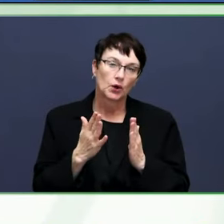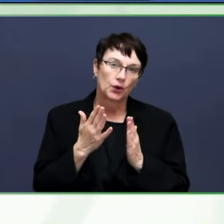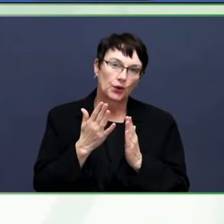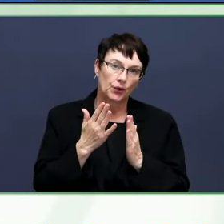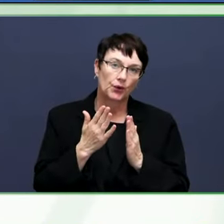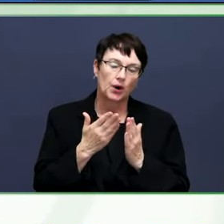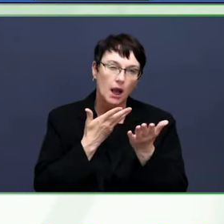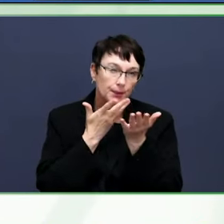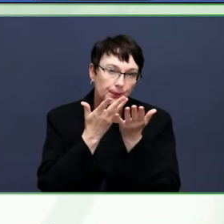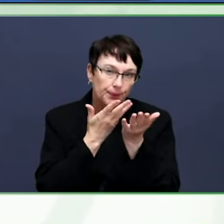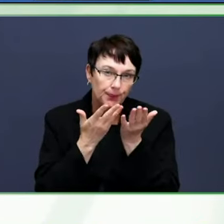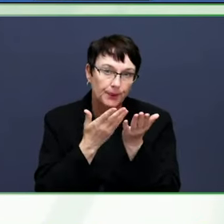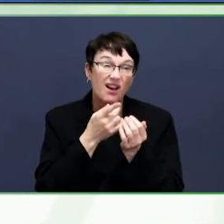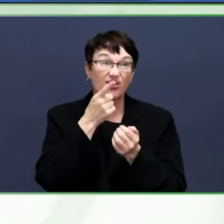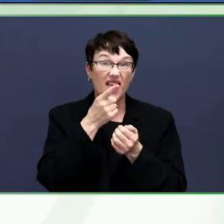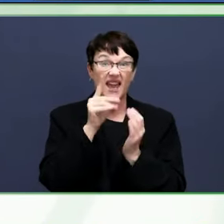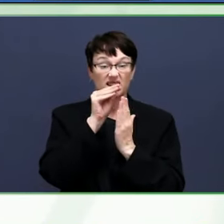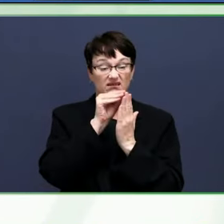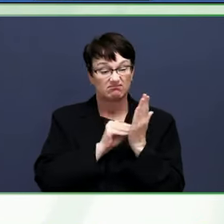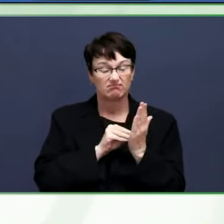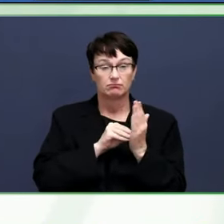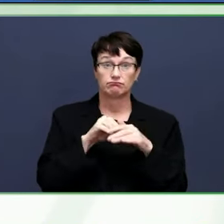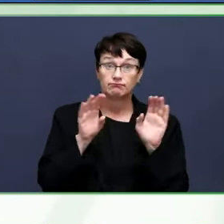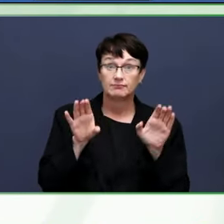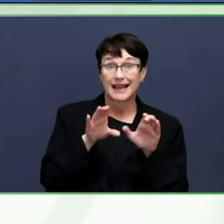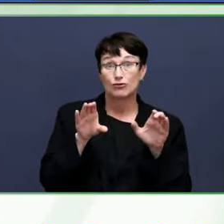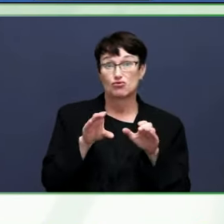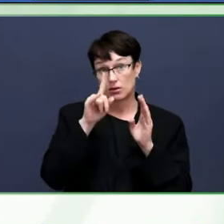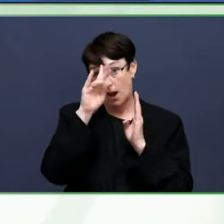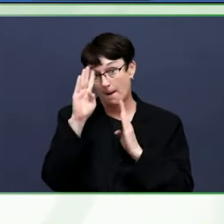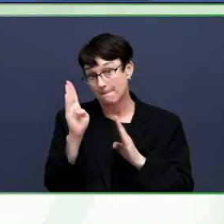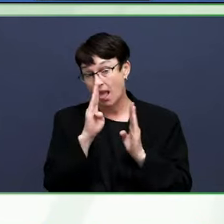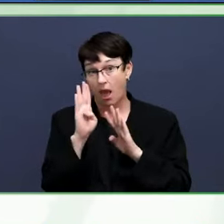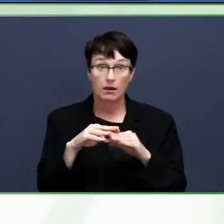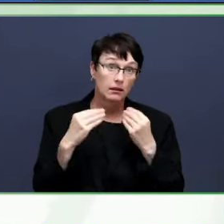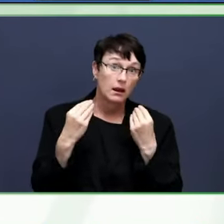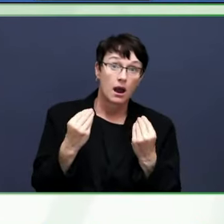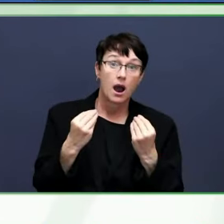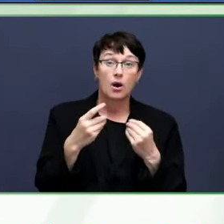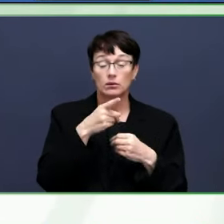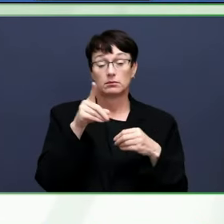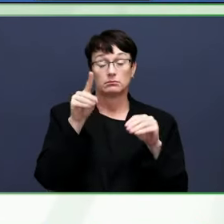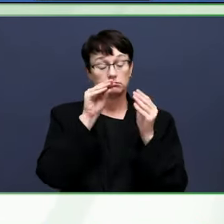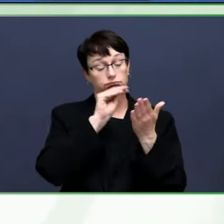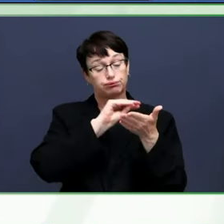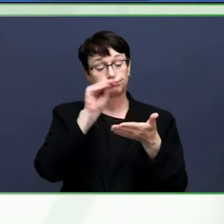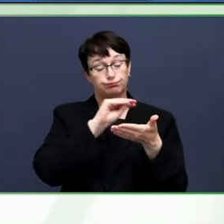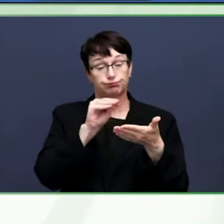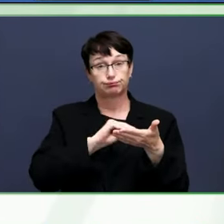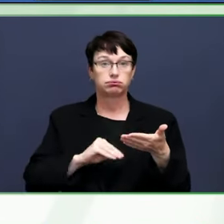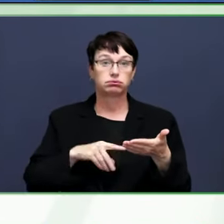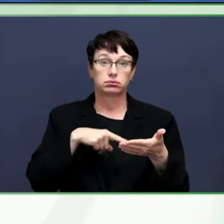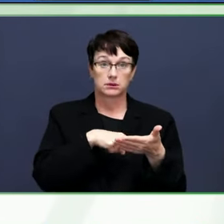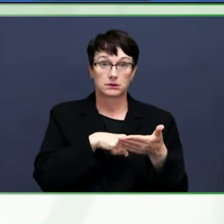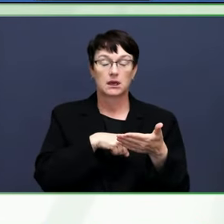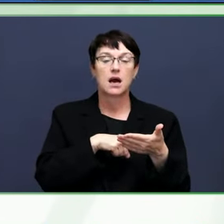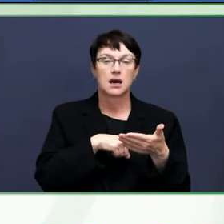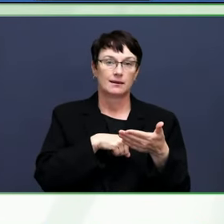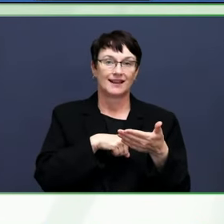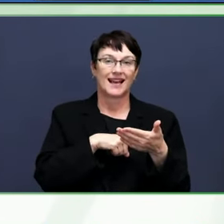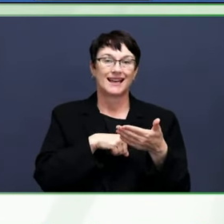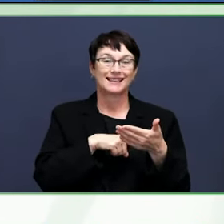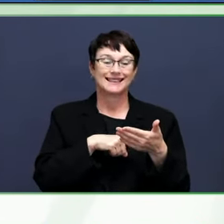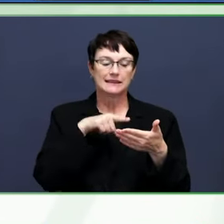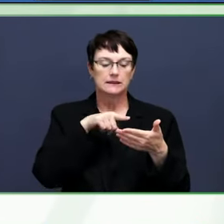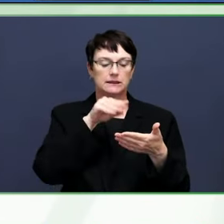The action plan is not together with the mapping, it's only written down what the support is made of, and that plan